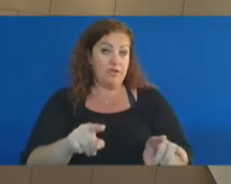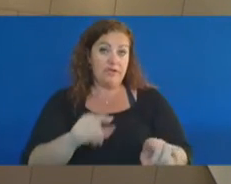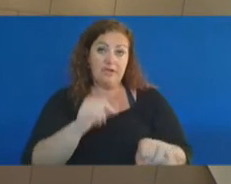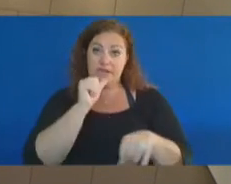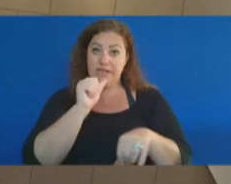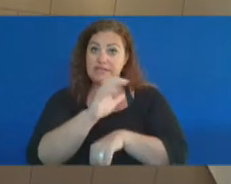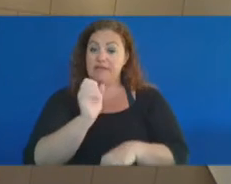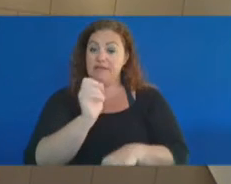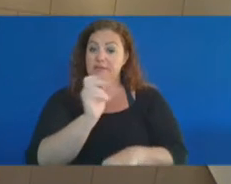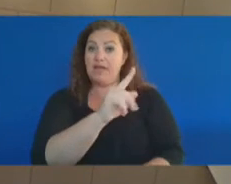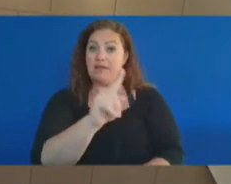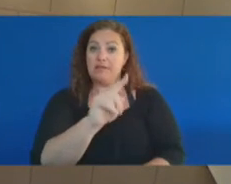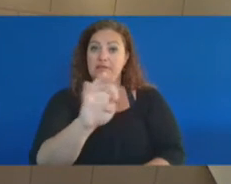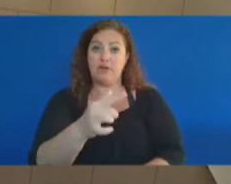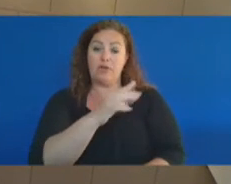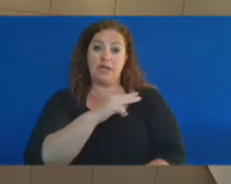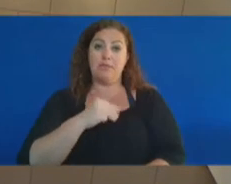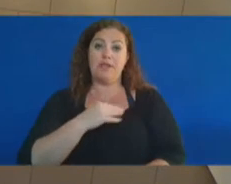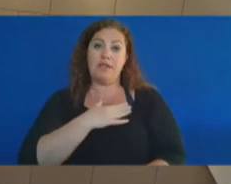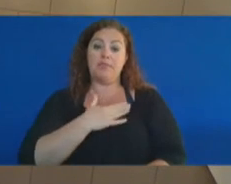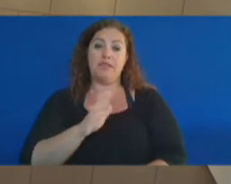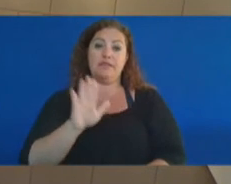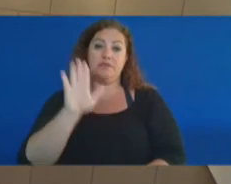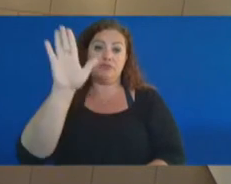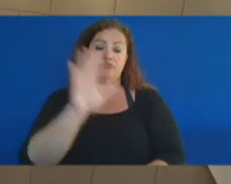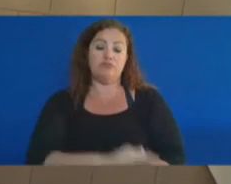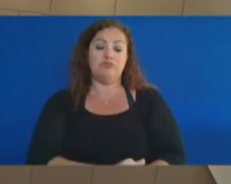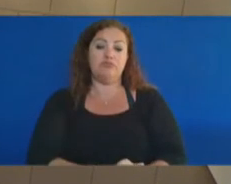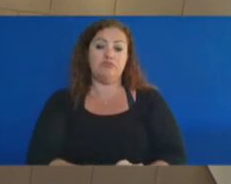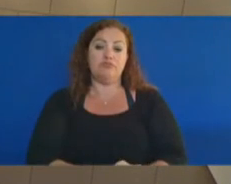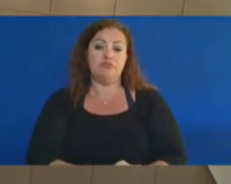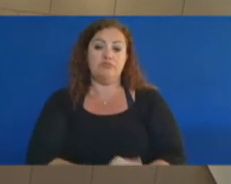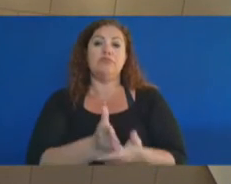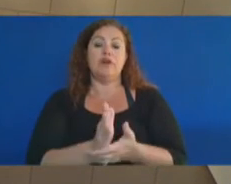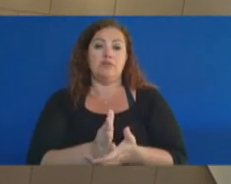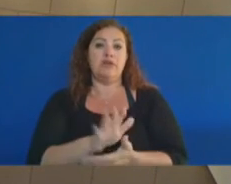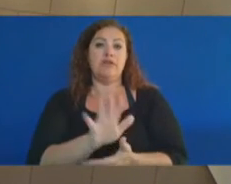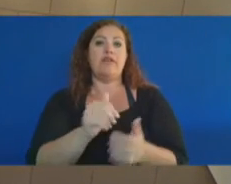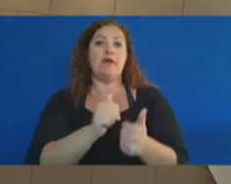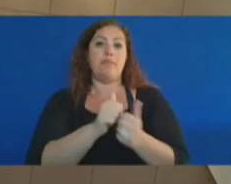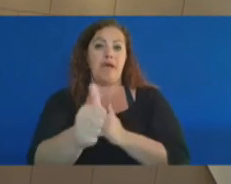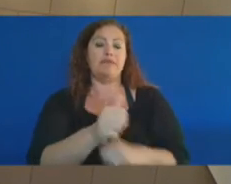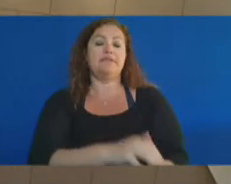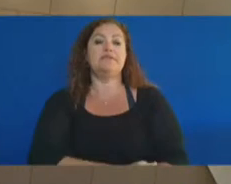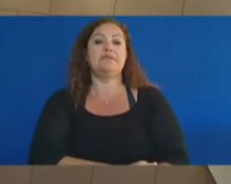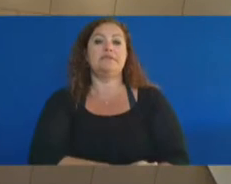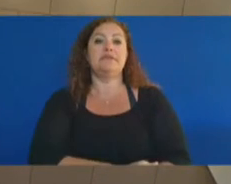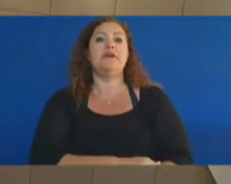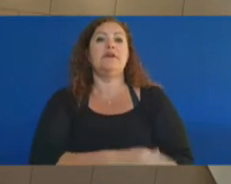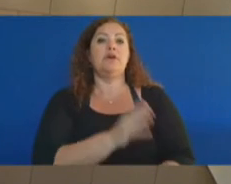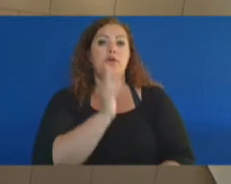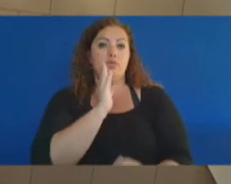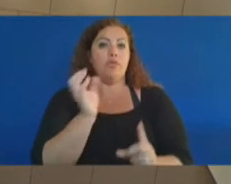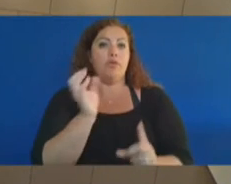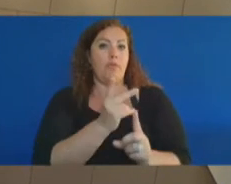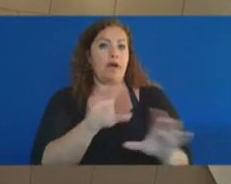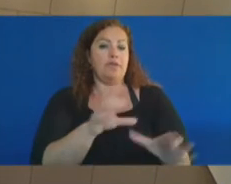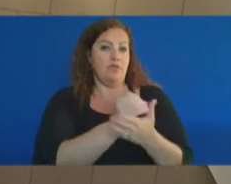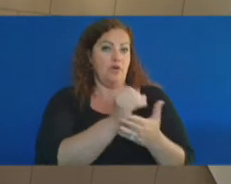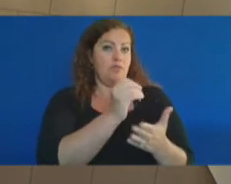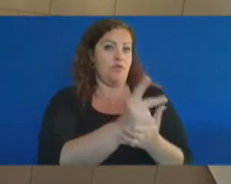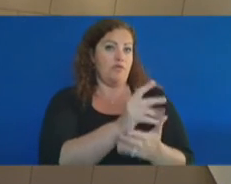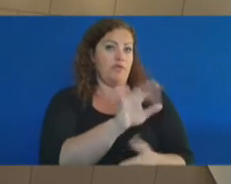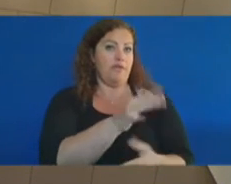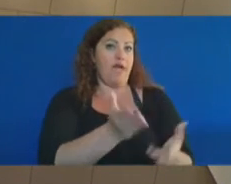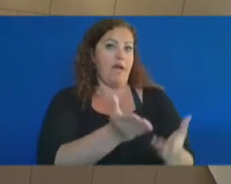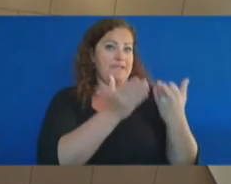zoning committee please raise your hand all right that passes we will come back and do approval of the petition but I just wanted